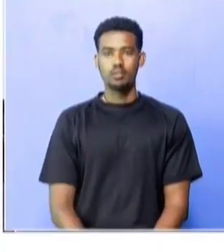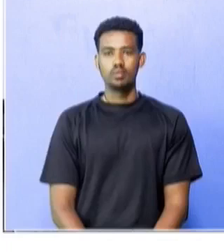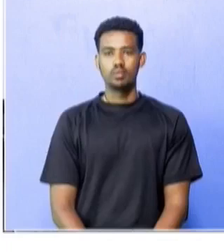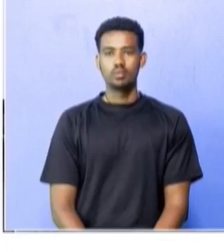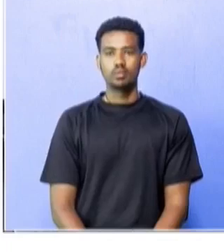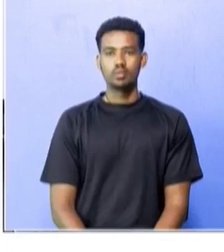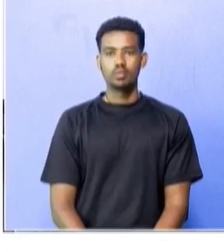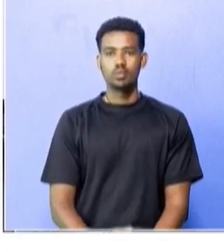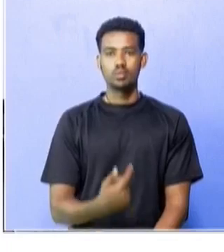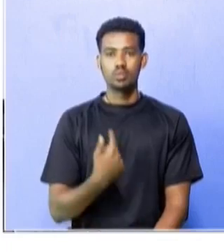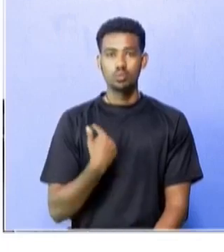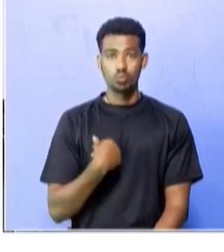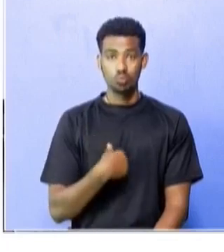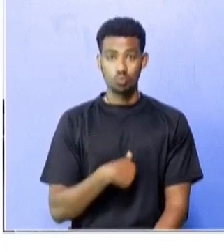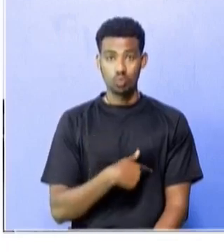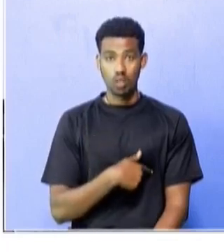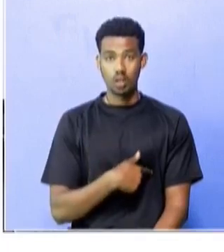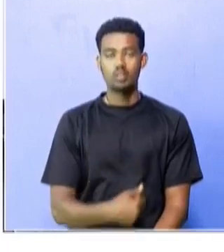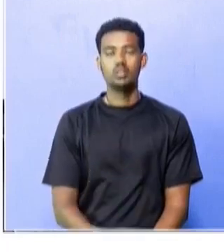are